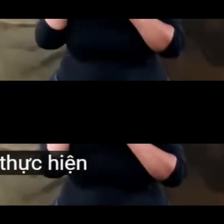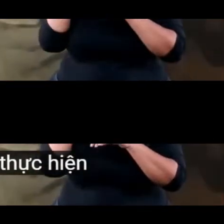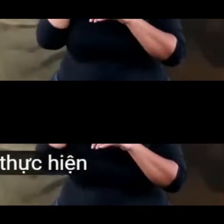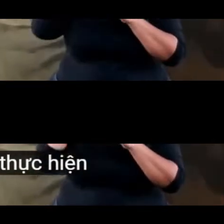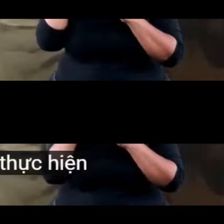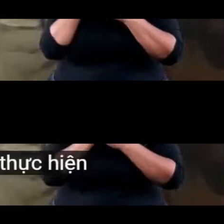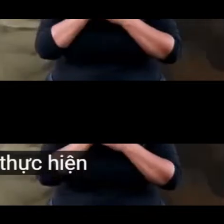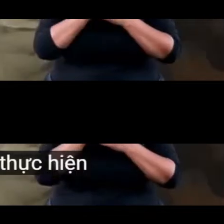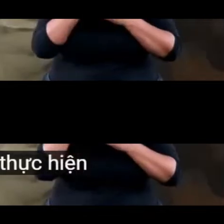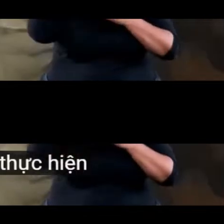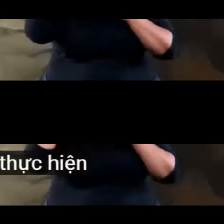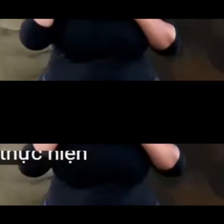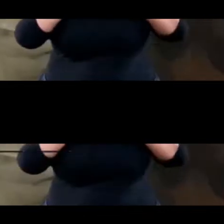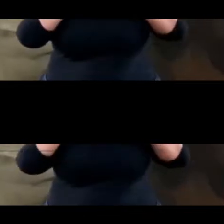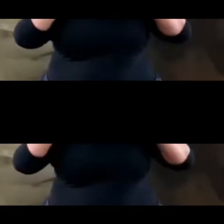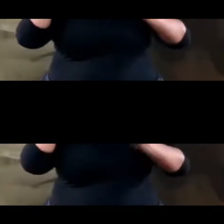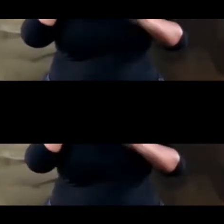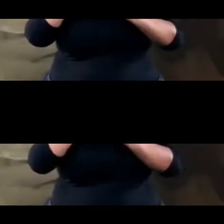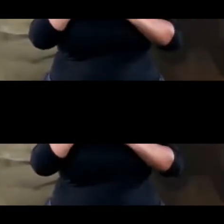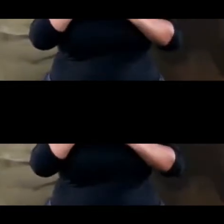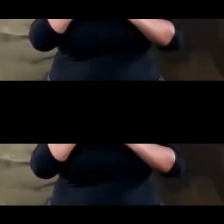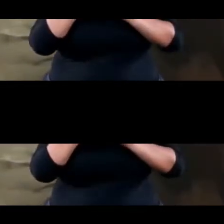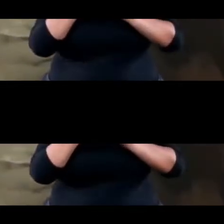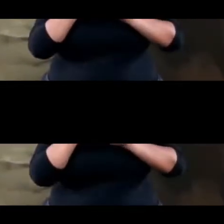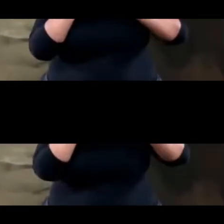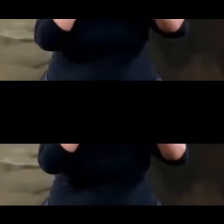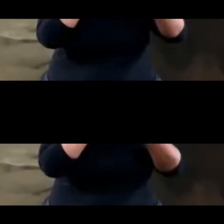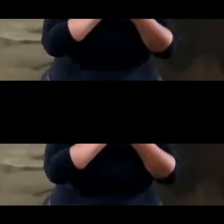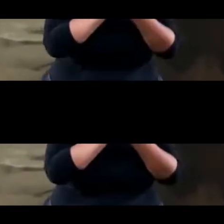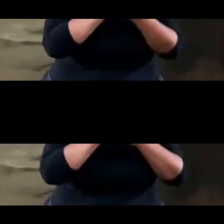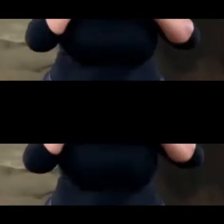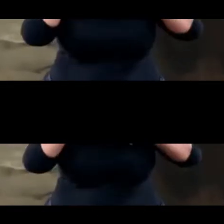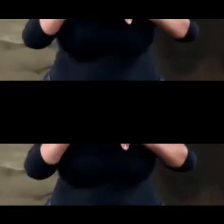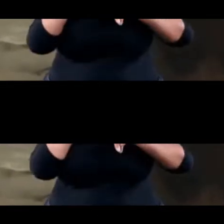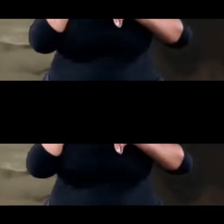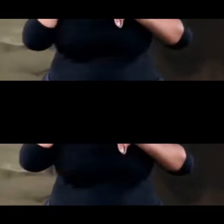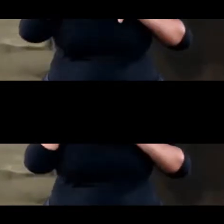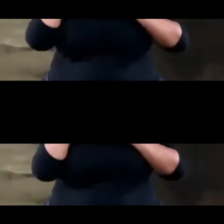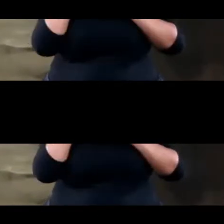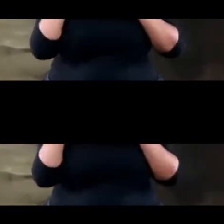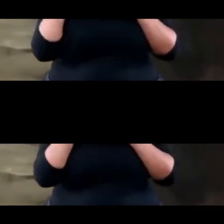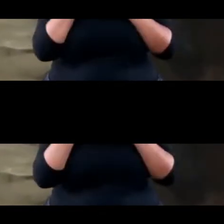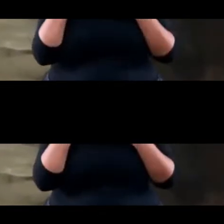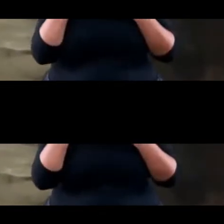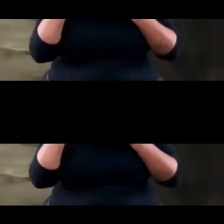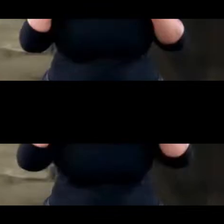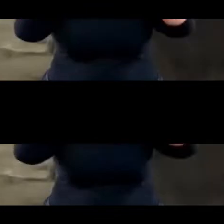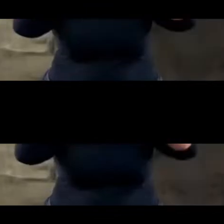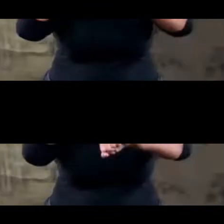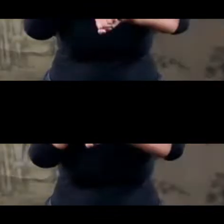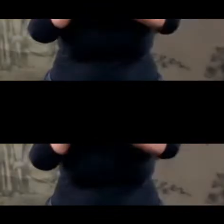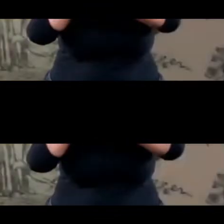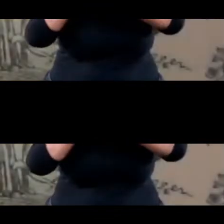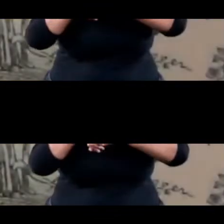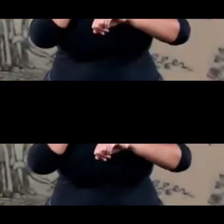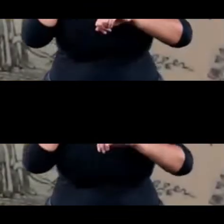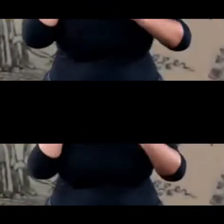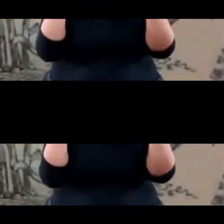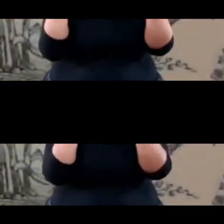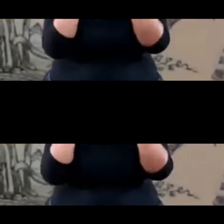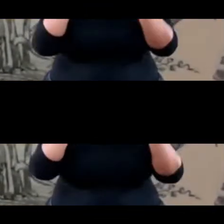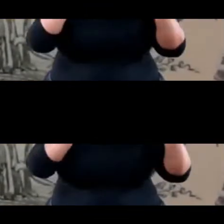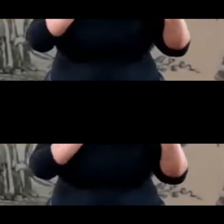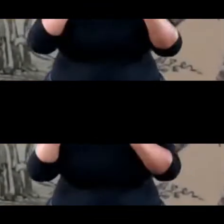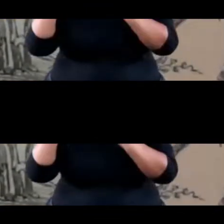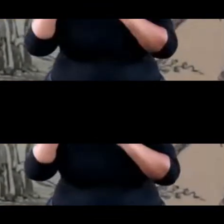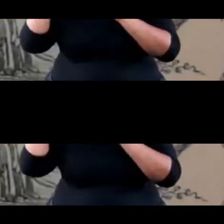at home, since the children on farms did not attend school as much as the children in the city. They were expected to work on the